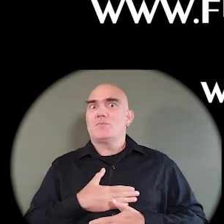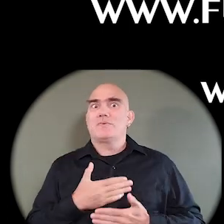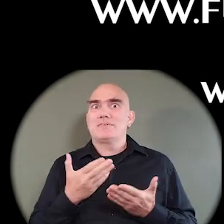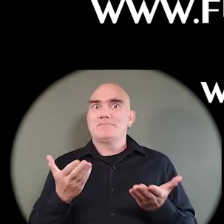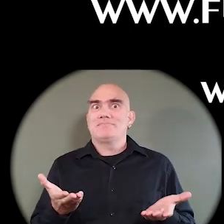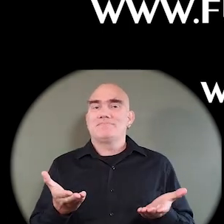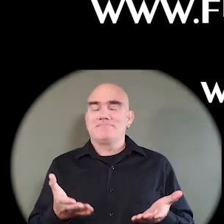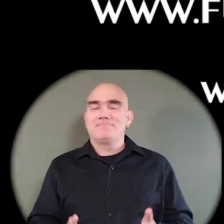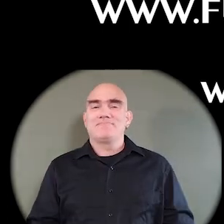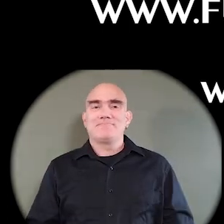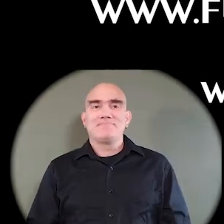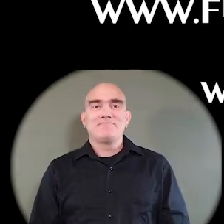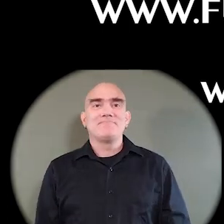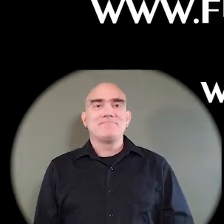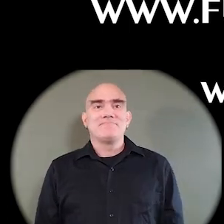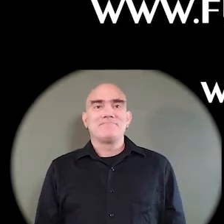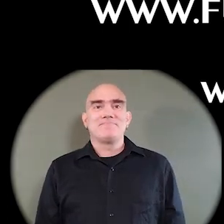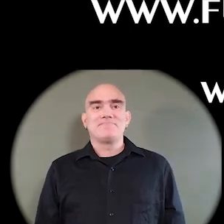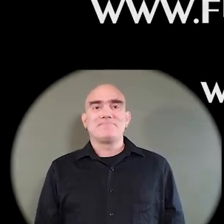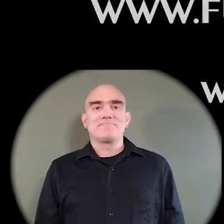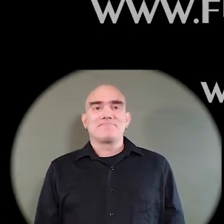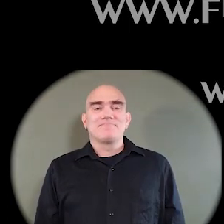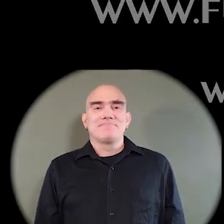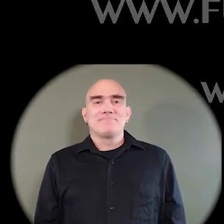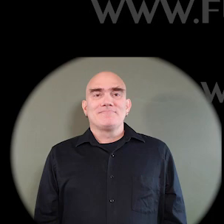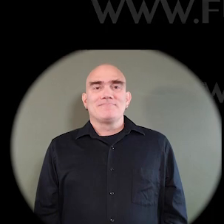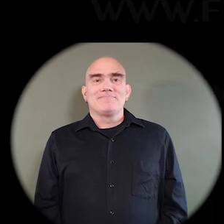www.funforthedisabled.com. We hope you enjoy!